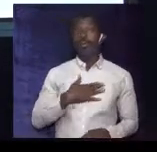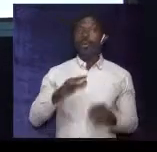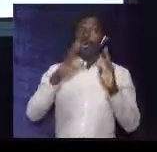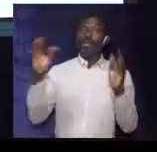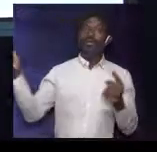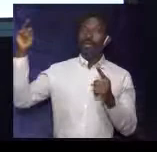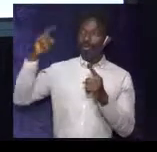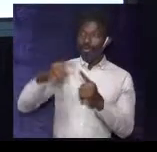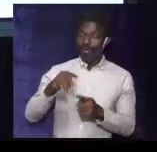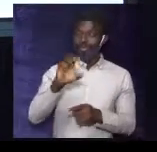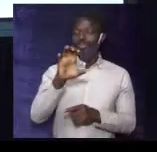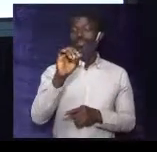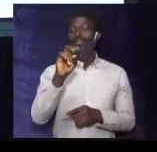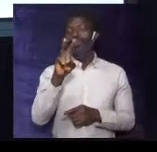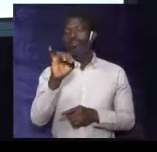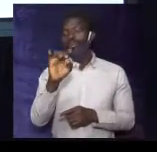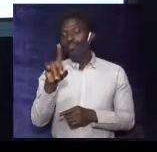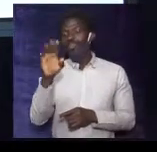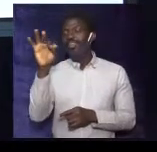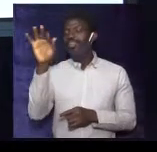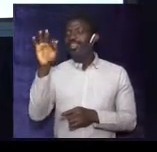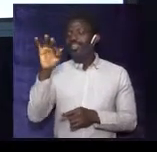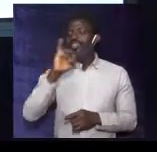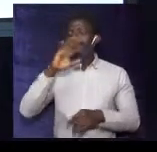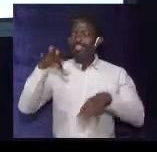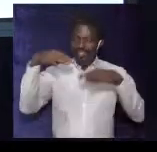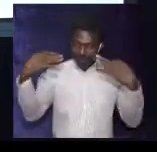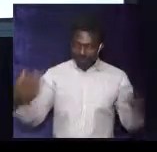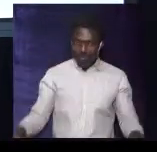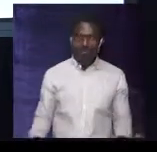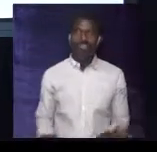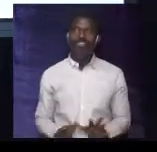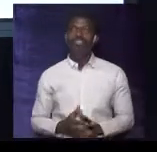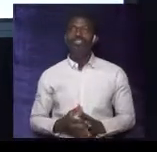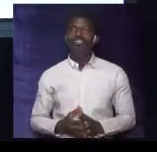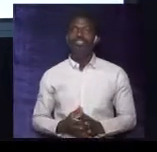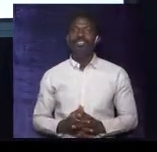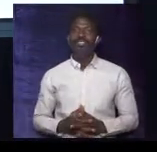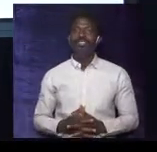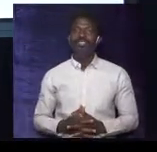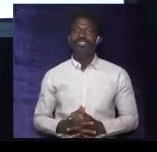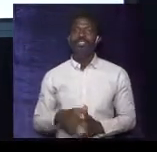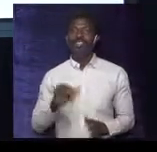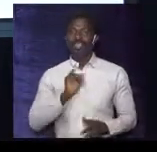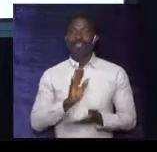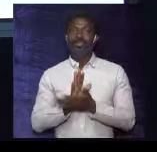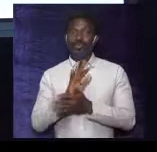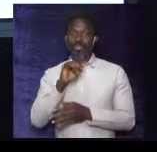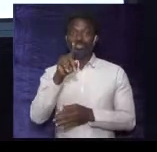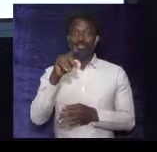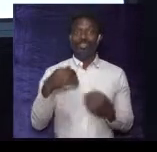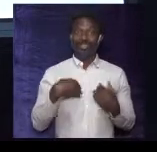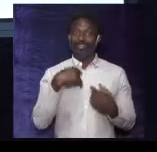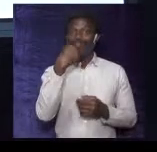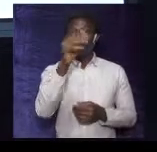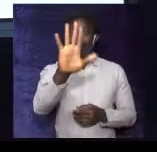my friends not to call by my house until COVID-19 pandemic is